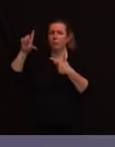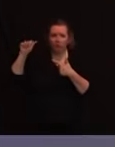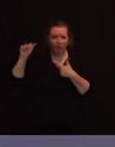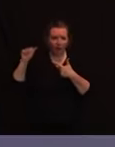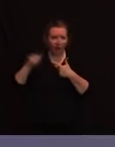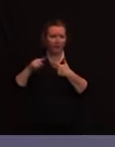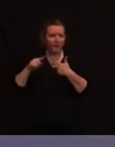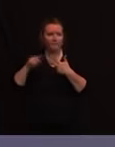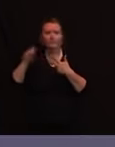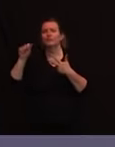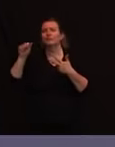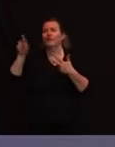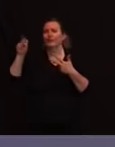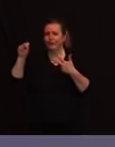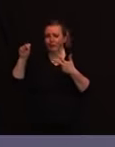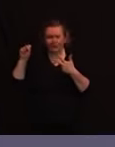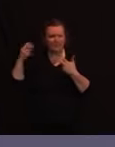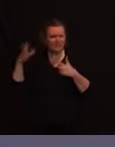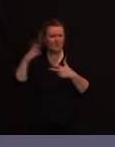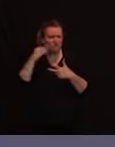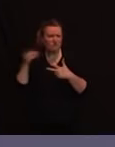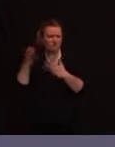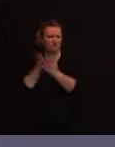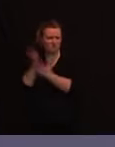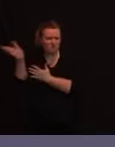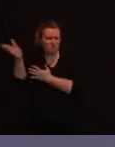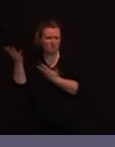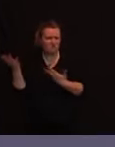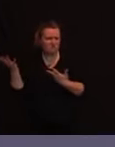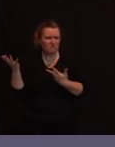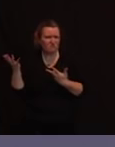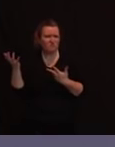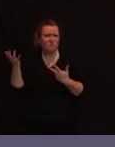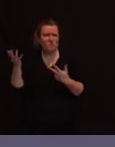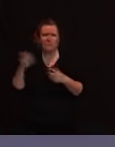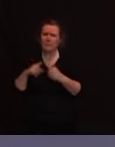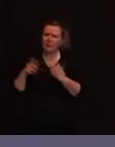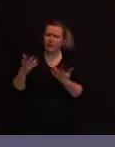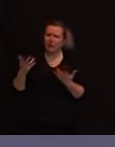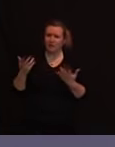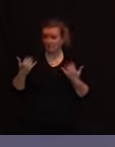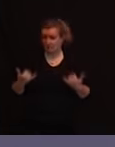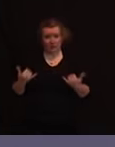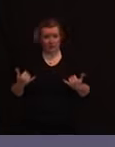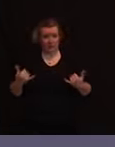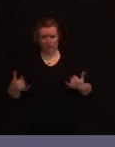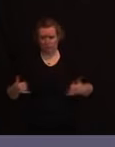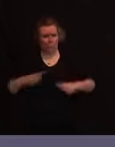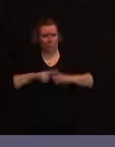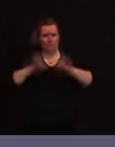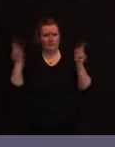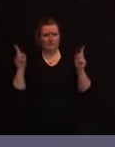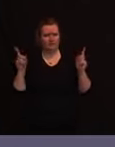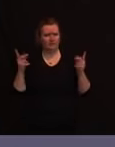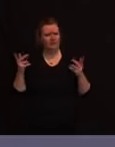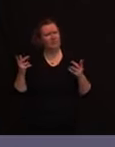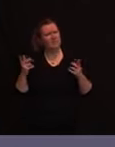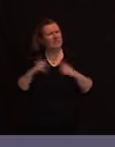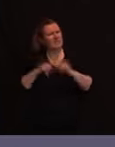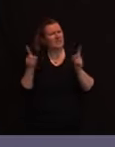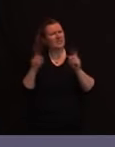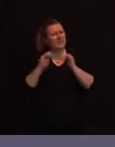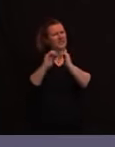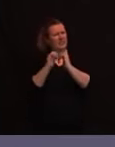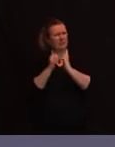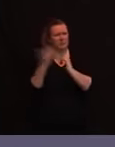Could you talk about the reasons why you're saying that? And finally, Governor, you just had an